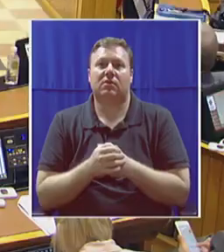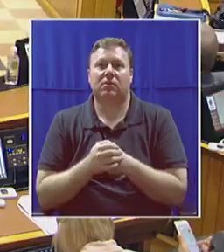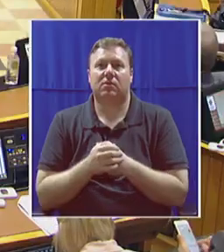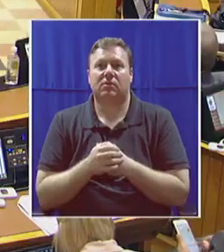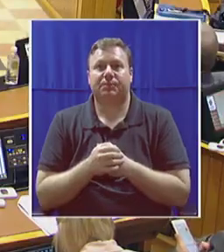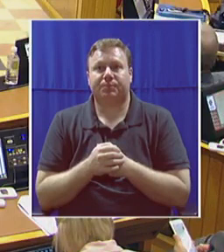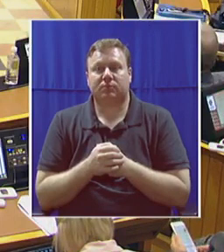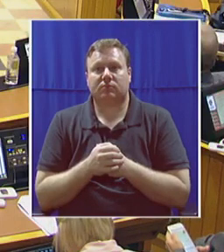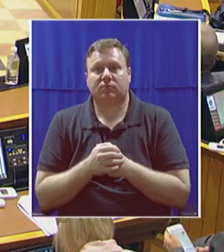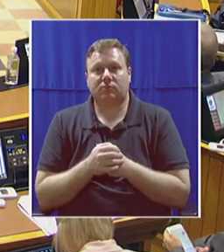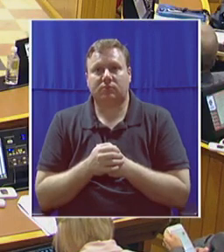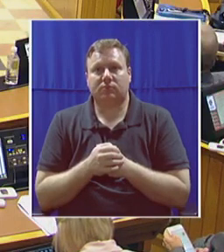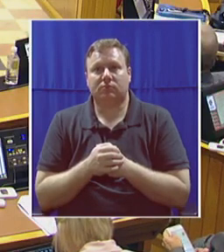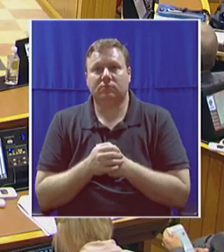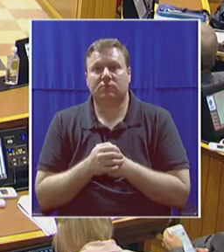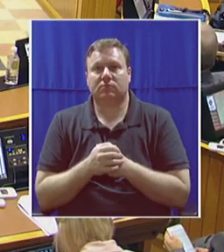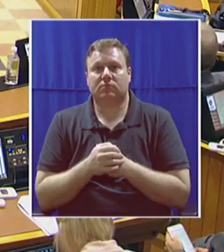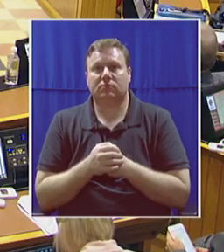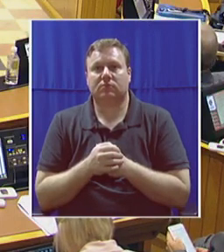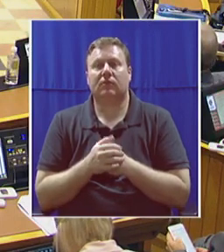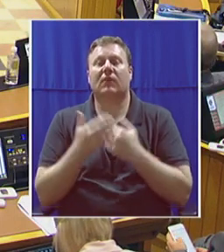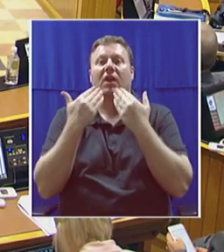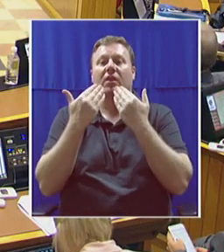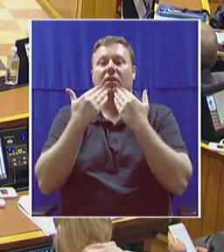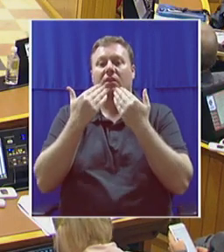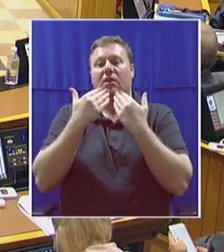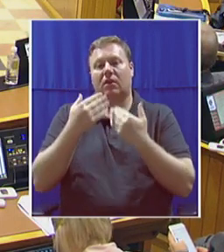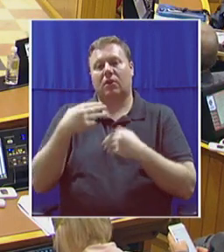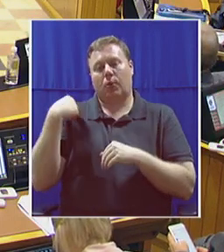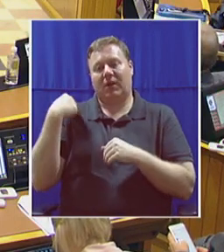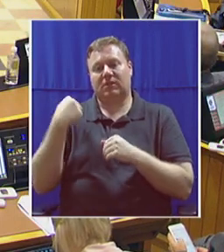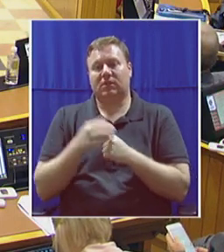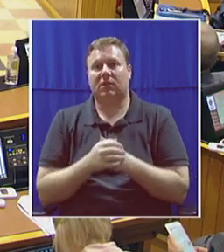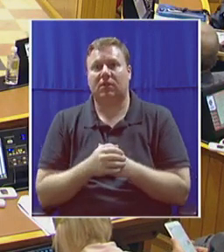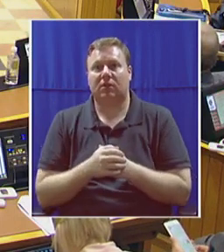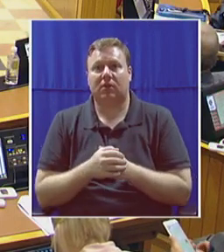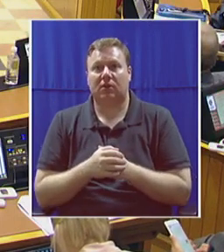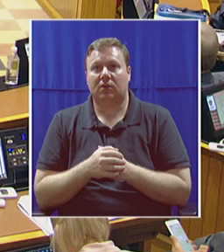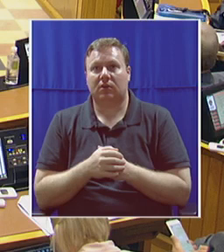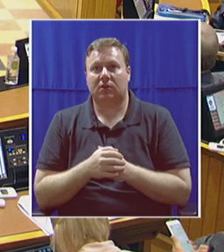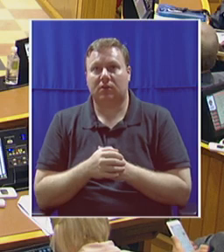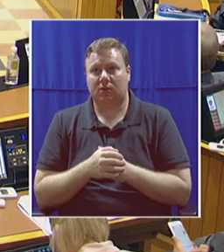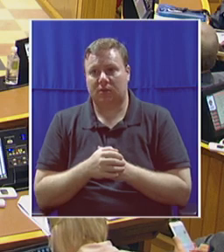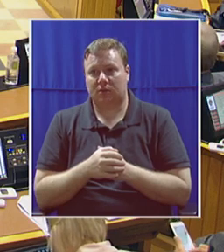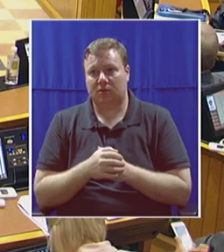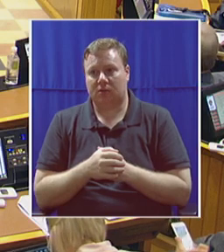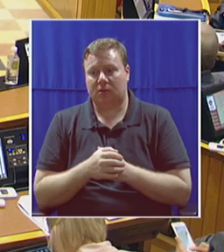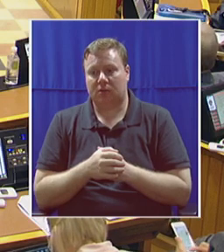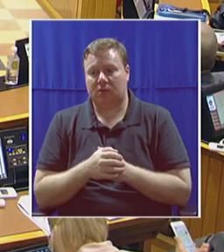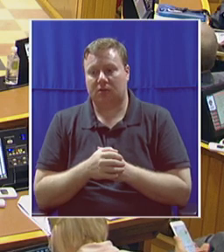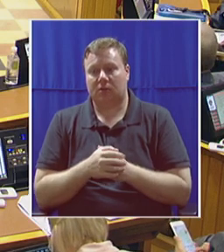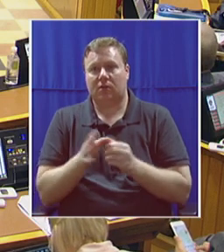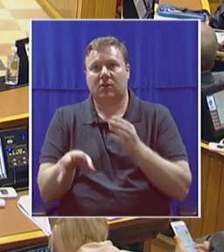flourish thank you honorable minister is there any further